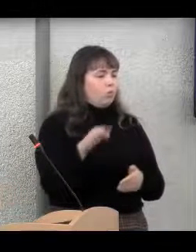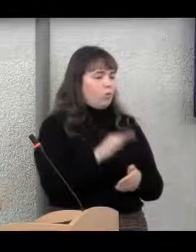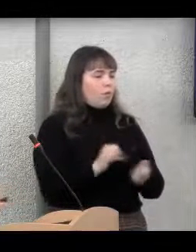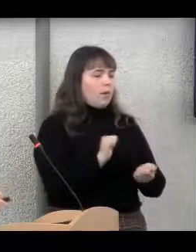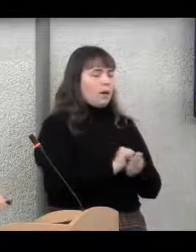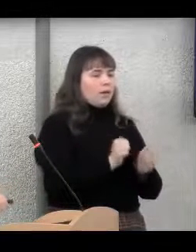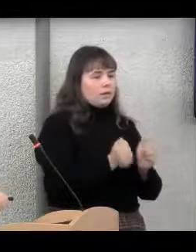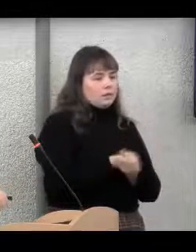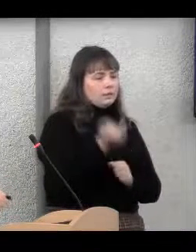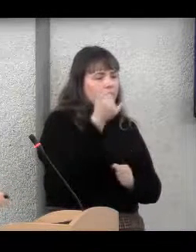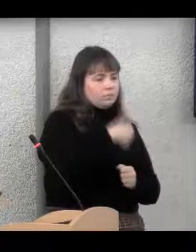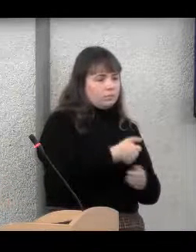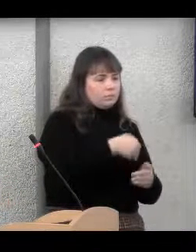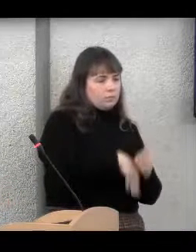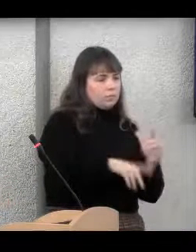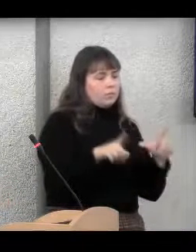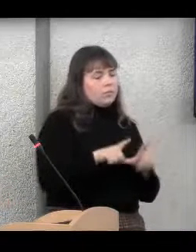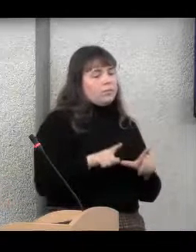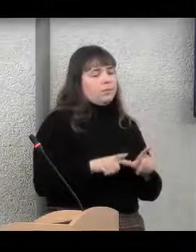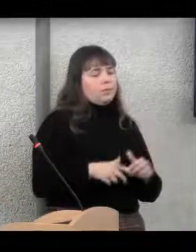ūkininkavimą.